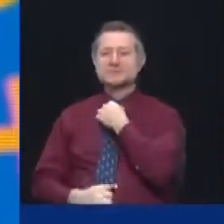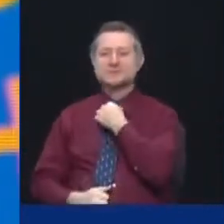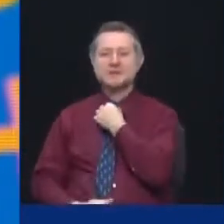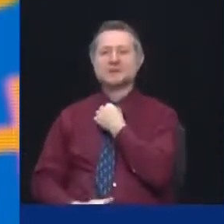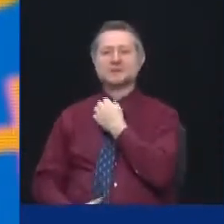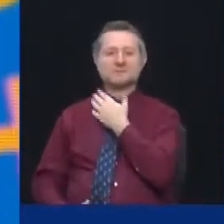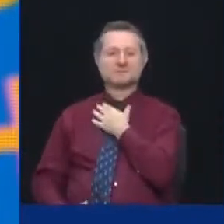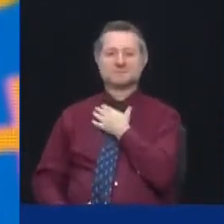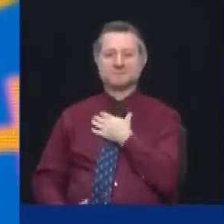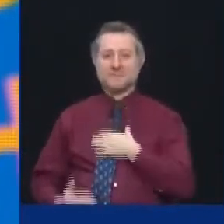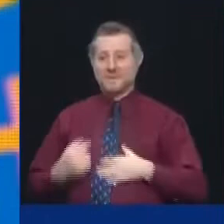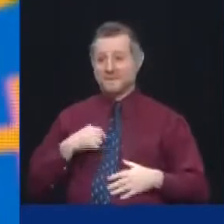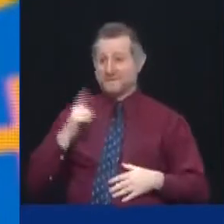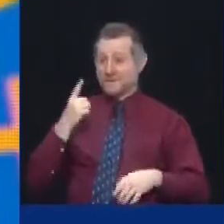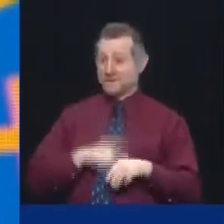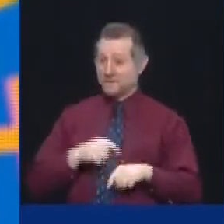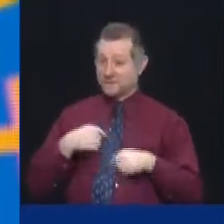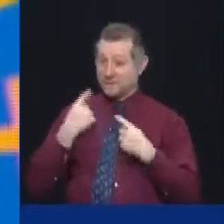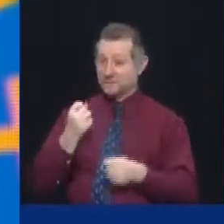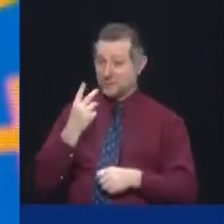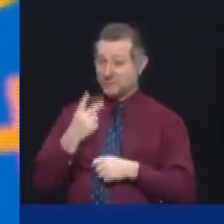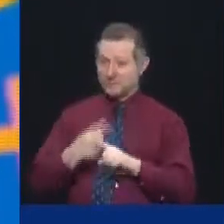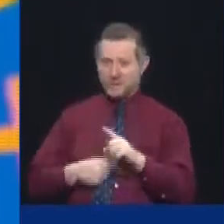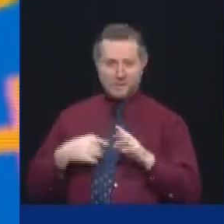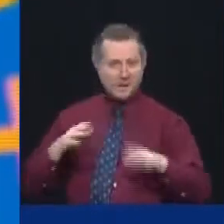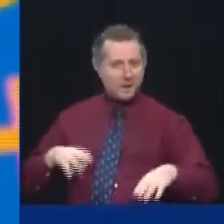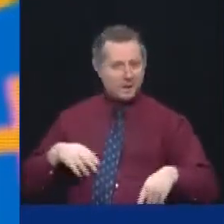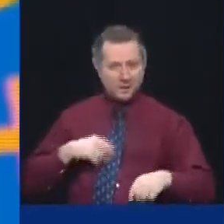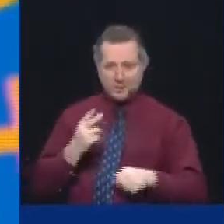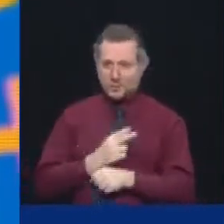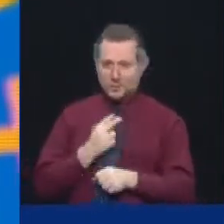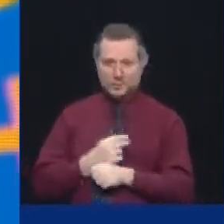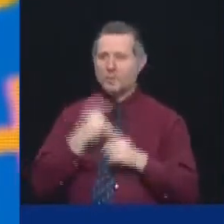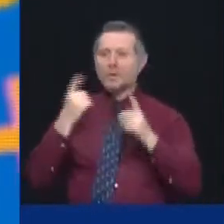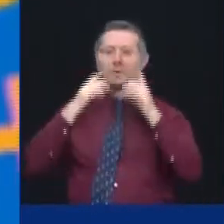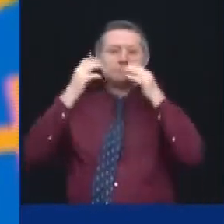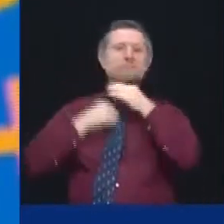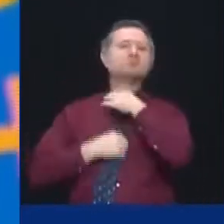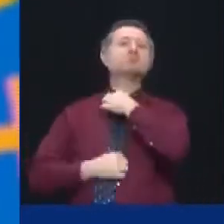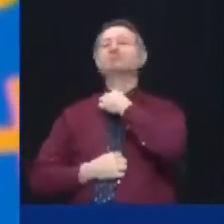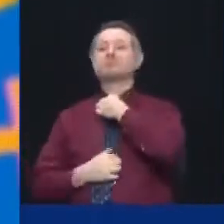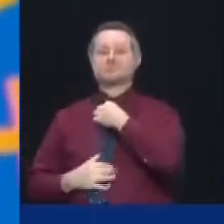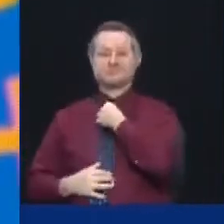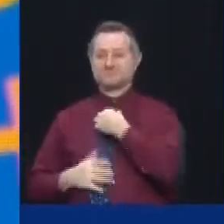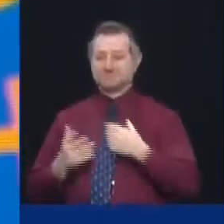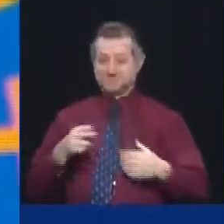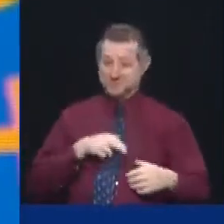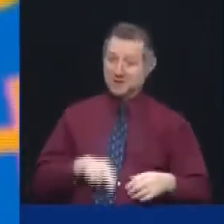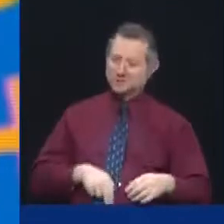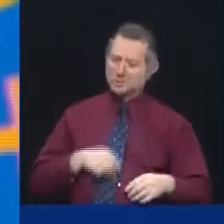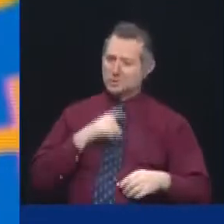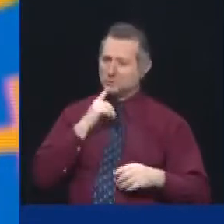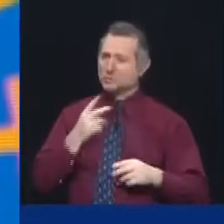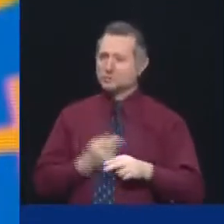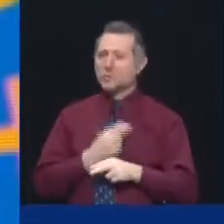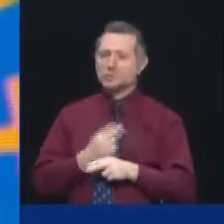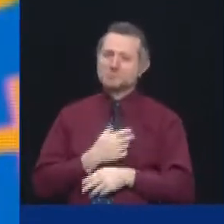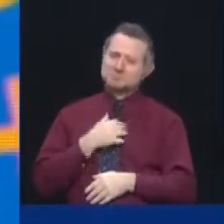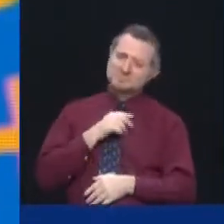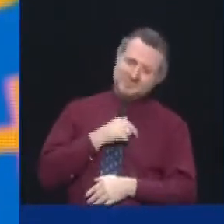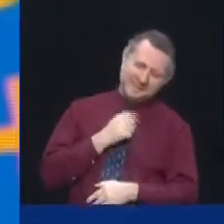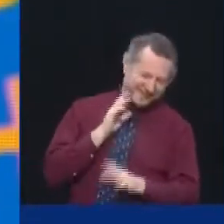you a quick idea of what this facility looks like. Alan is going to do a tour afterwards,